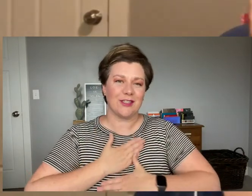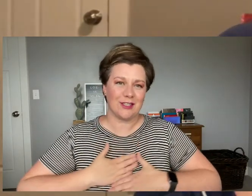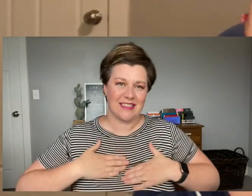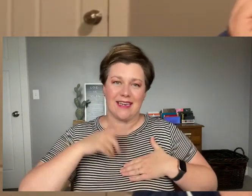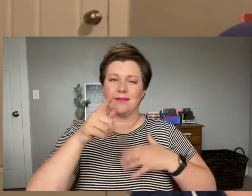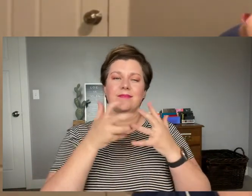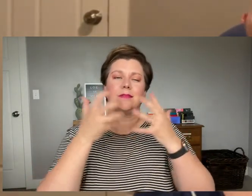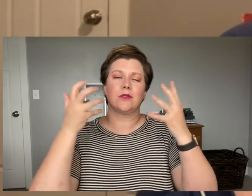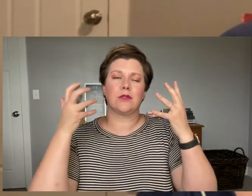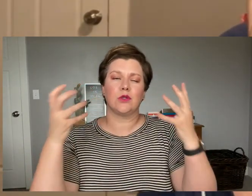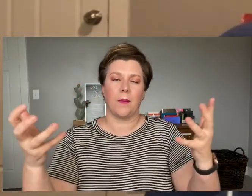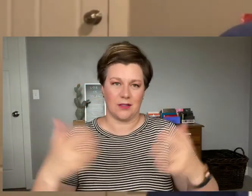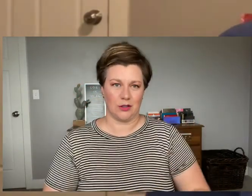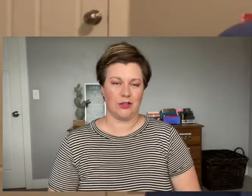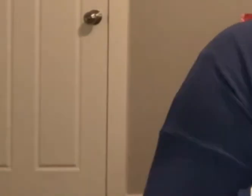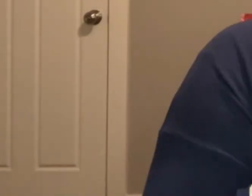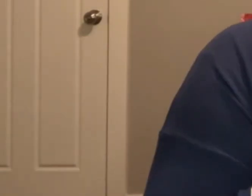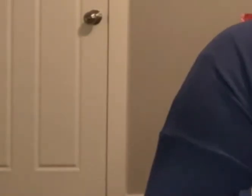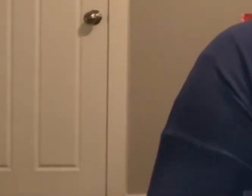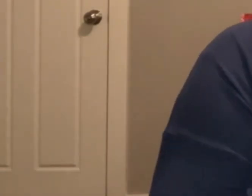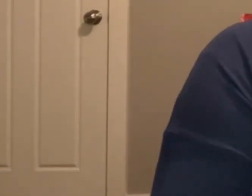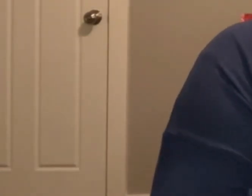Here we go.